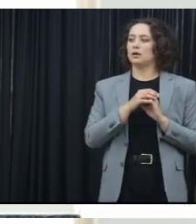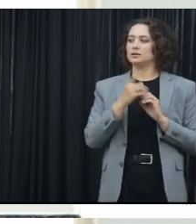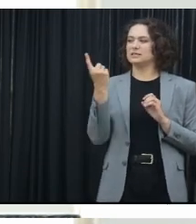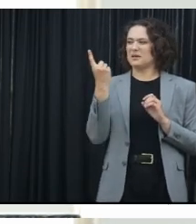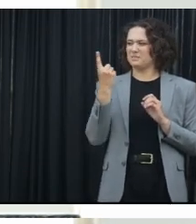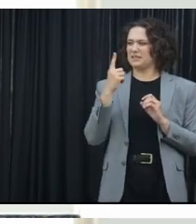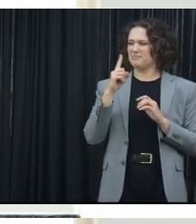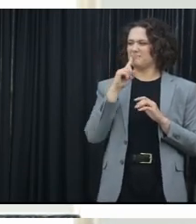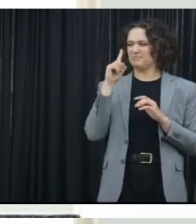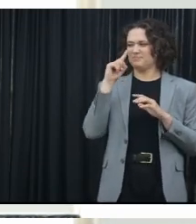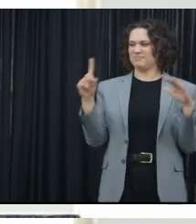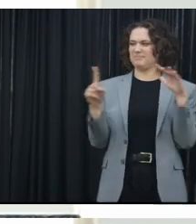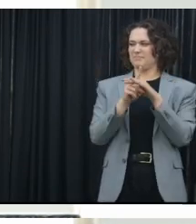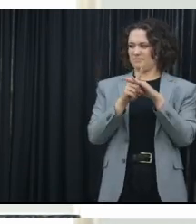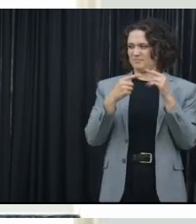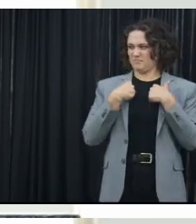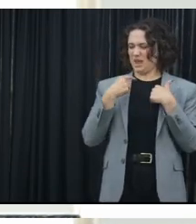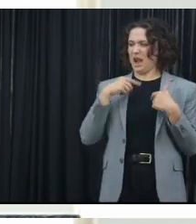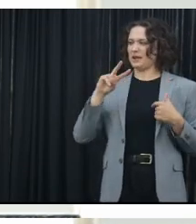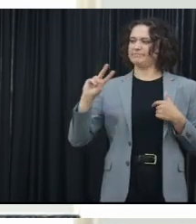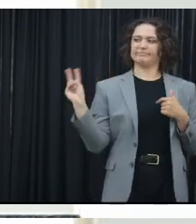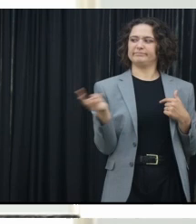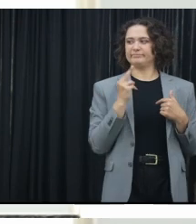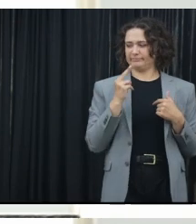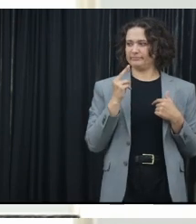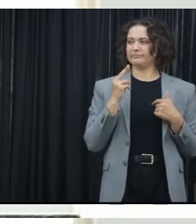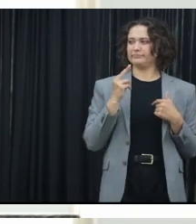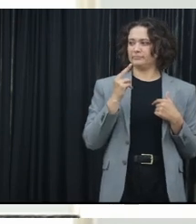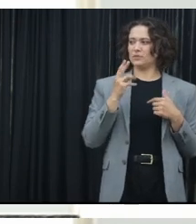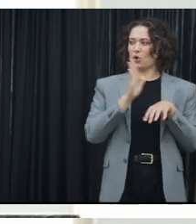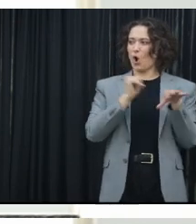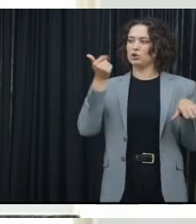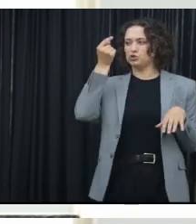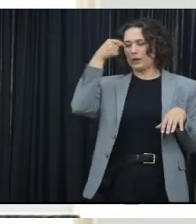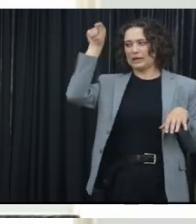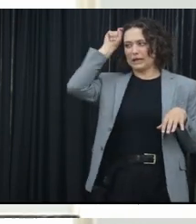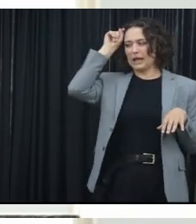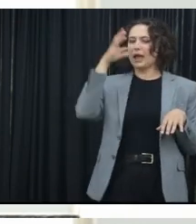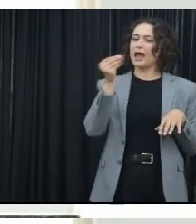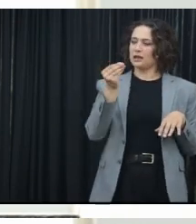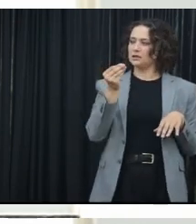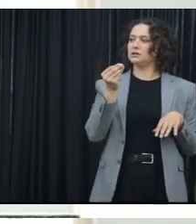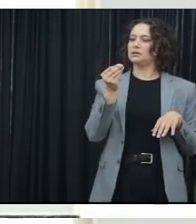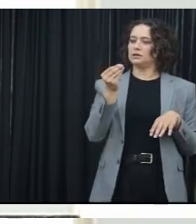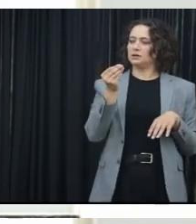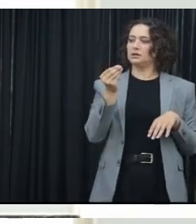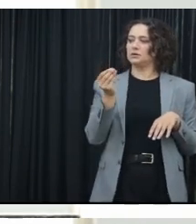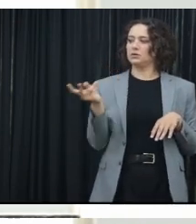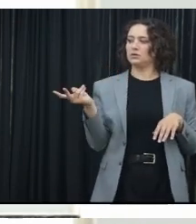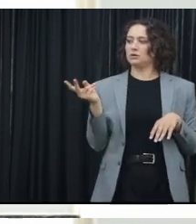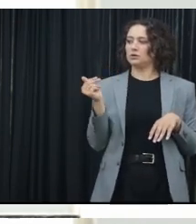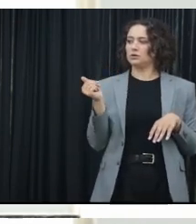was. And I turned really quick and covered Twinkie. And the dog actually jumped on my back